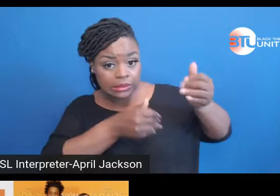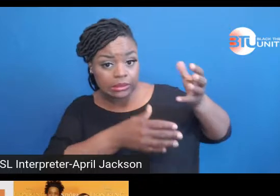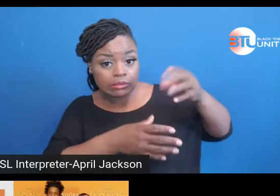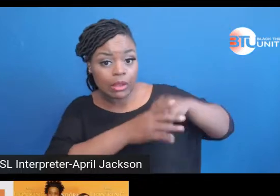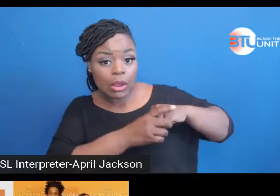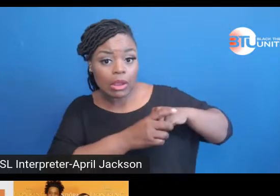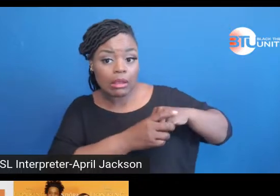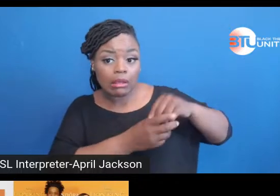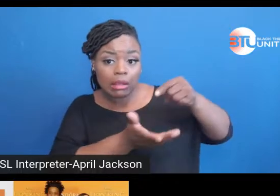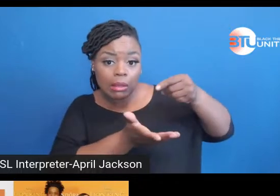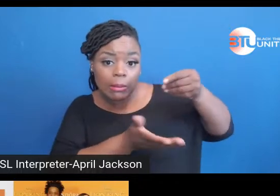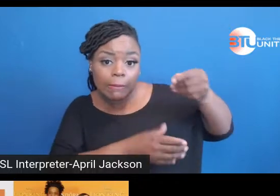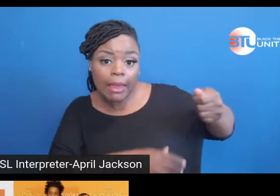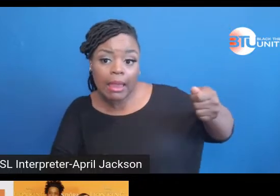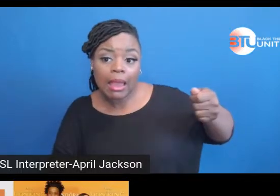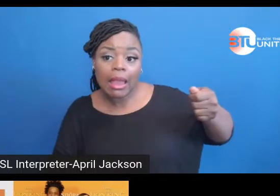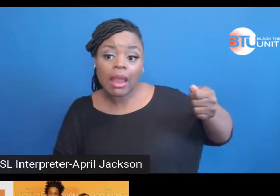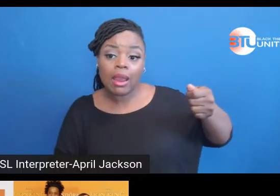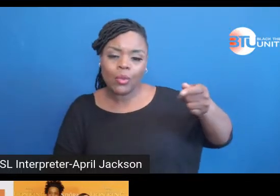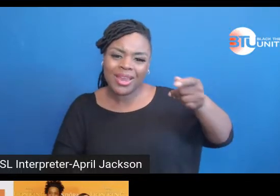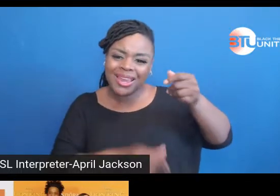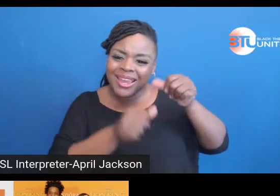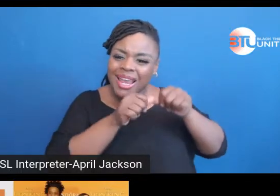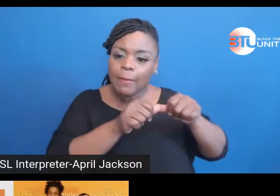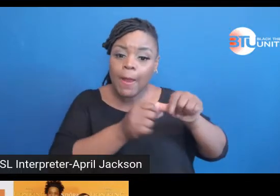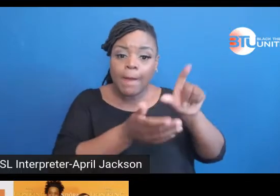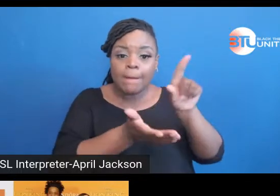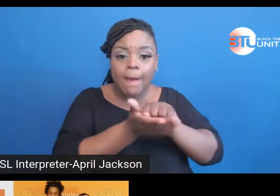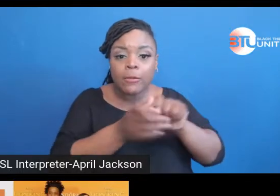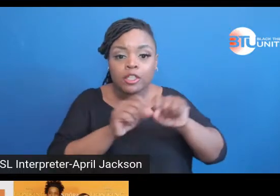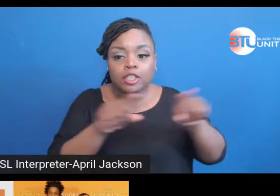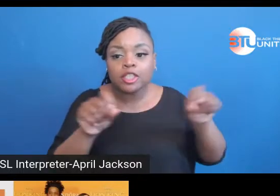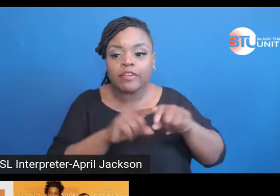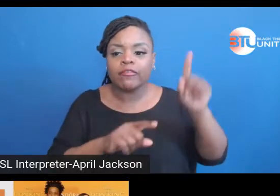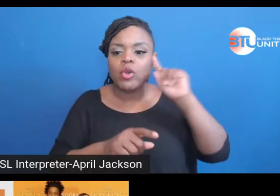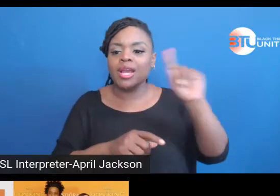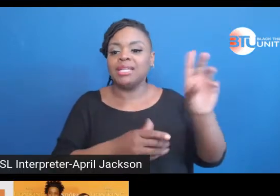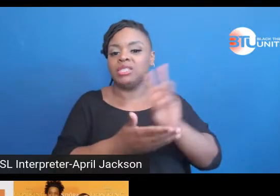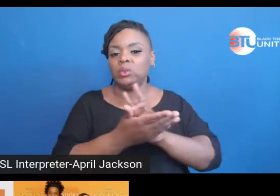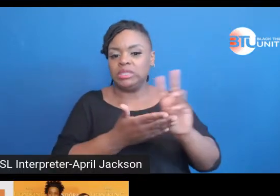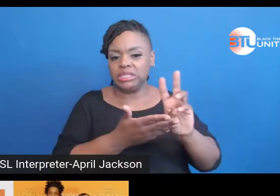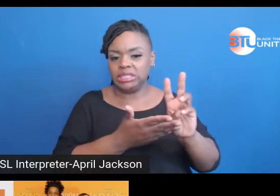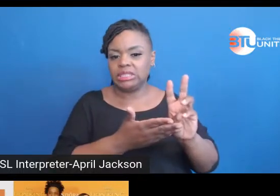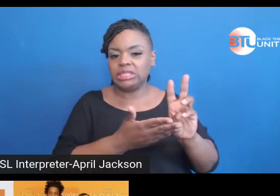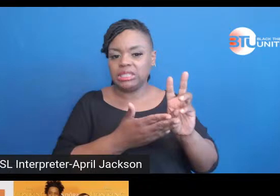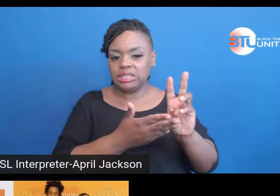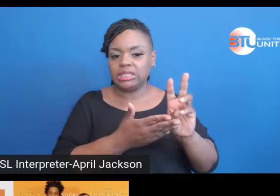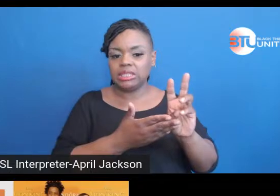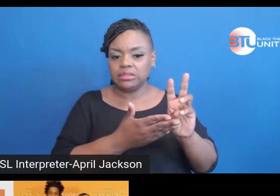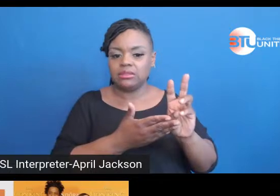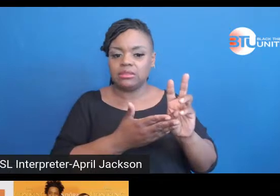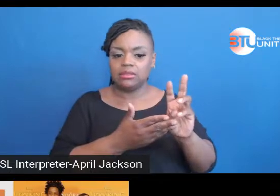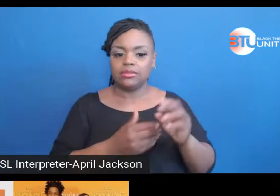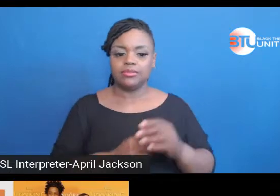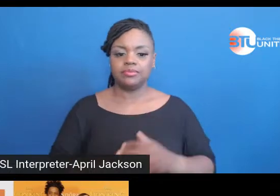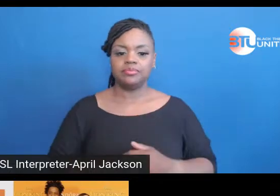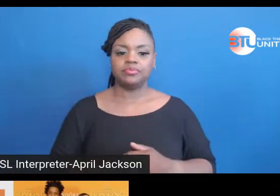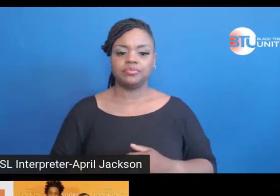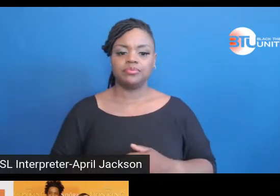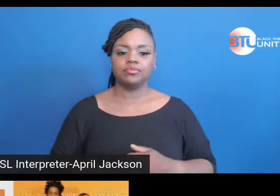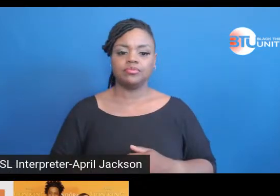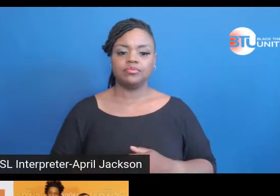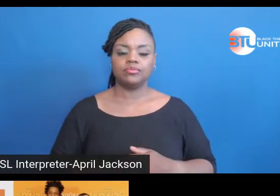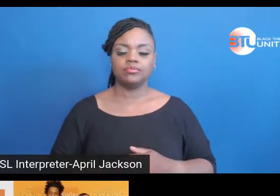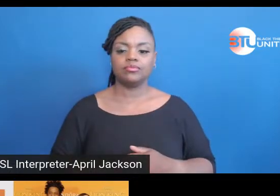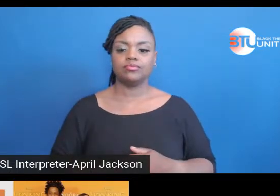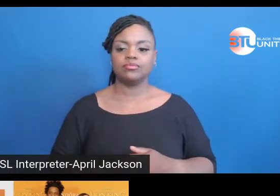to keep it published for, I think it's 6 weeks, in two sort of broader